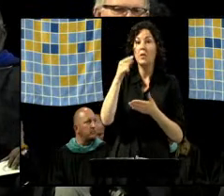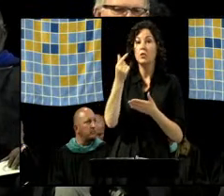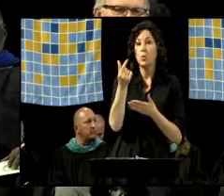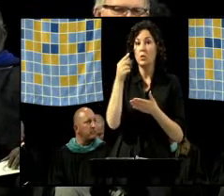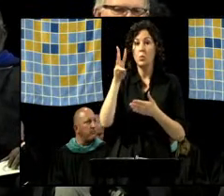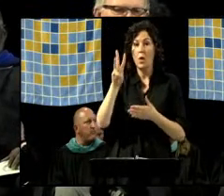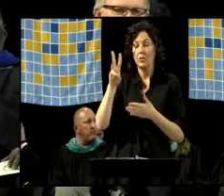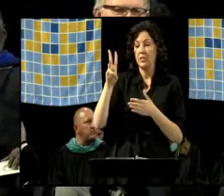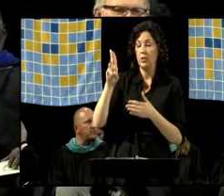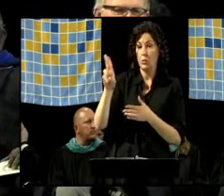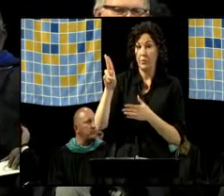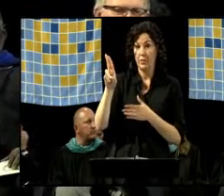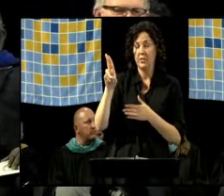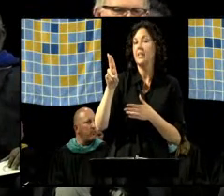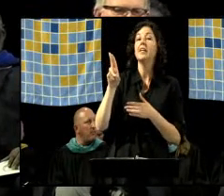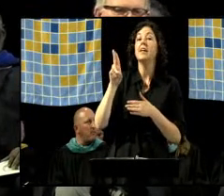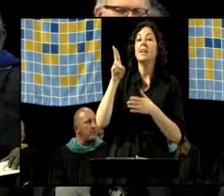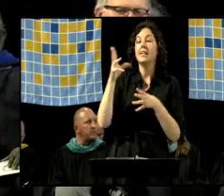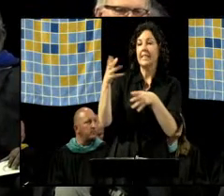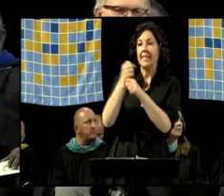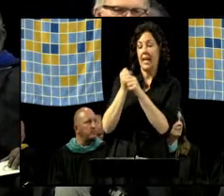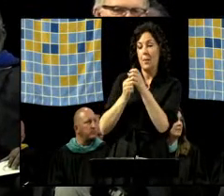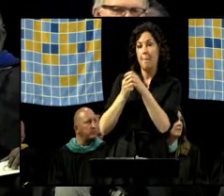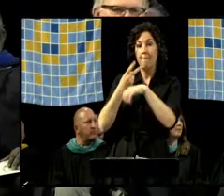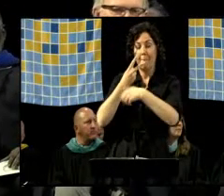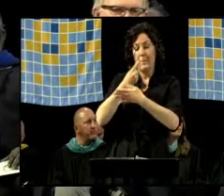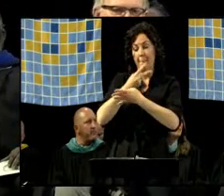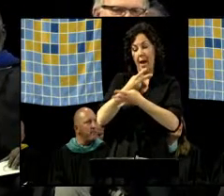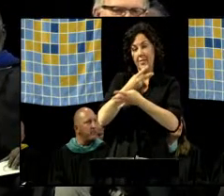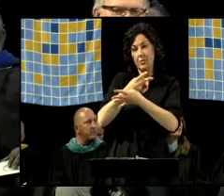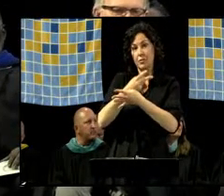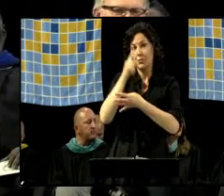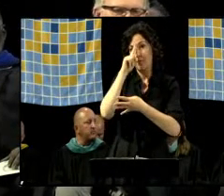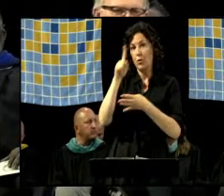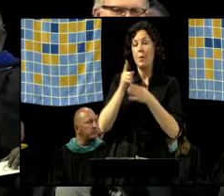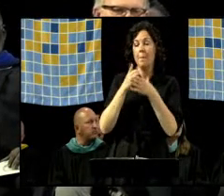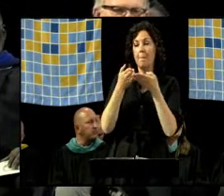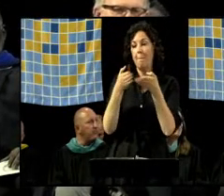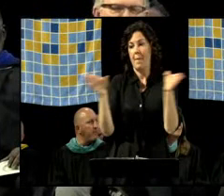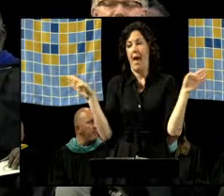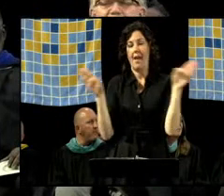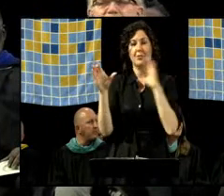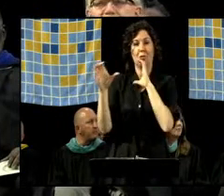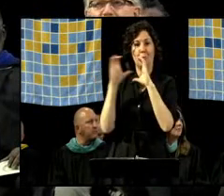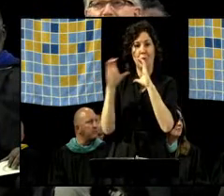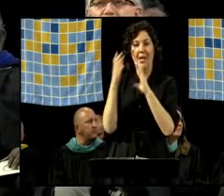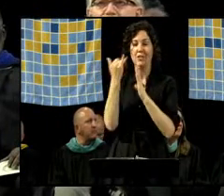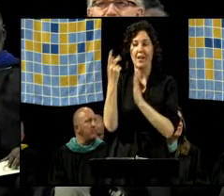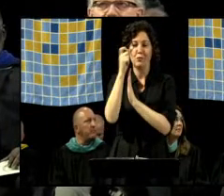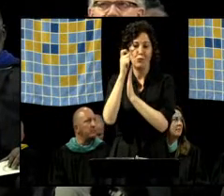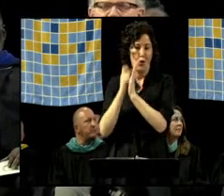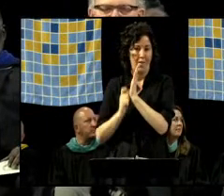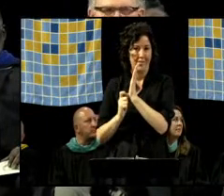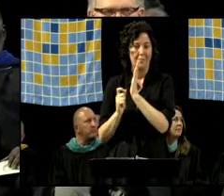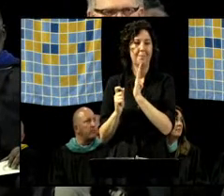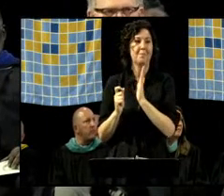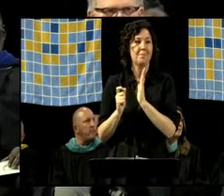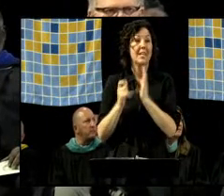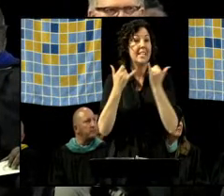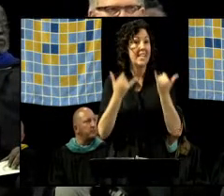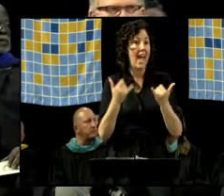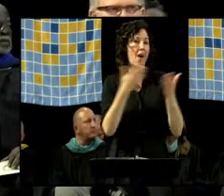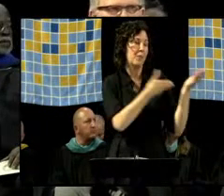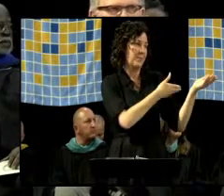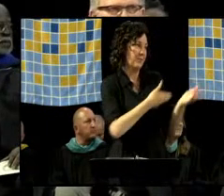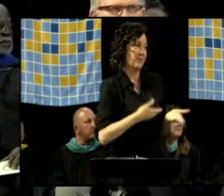goal of attaining her master's degree in journalism and mass communication. Ladies and gentlemen, your